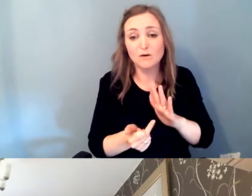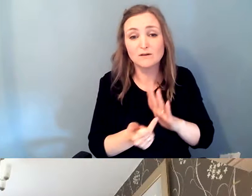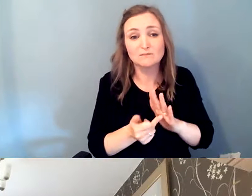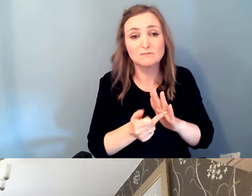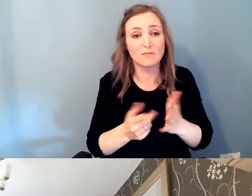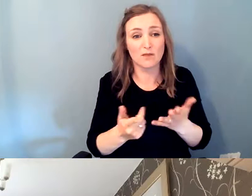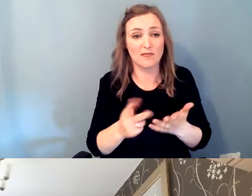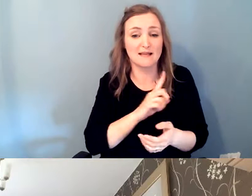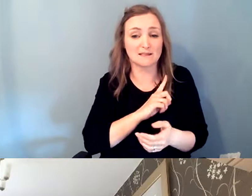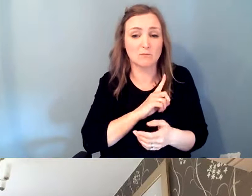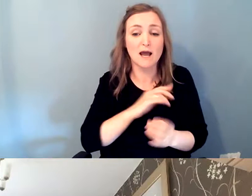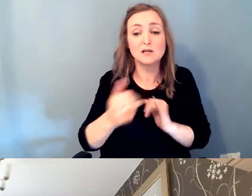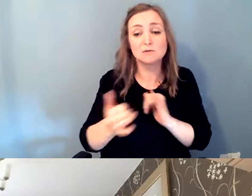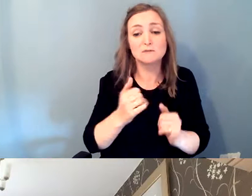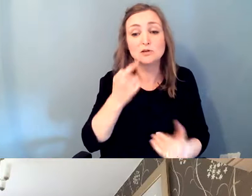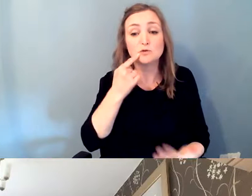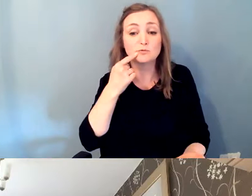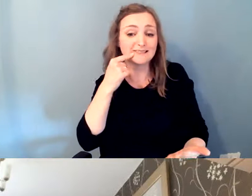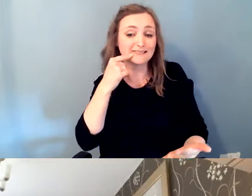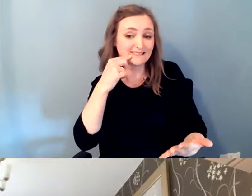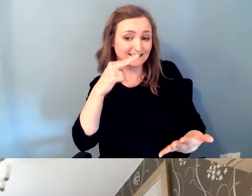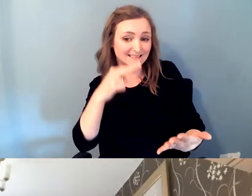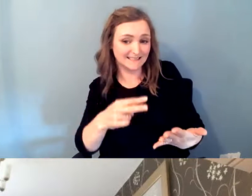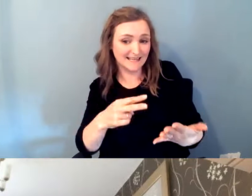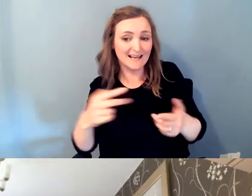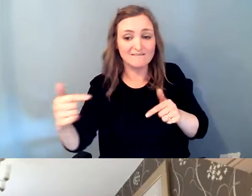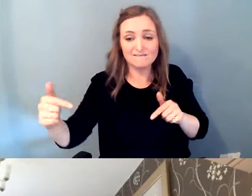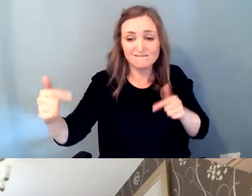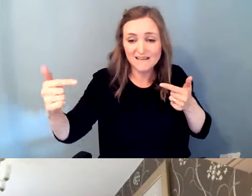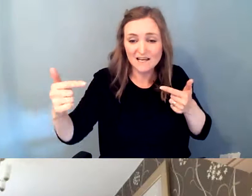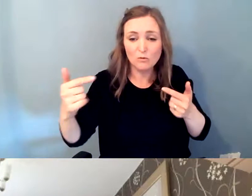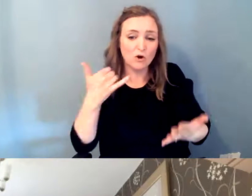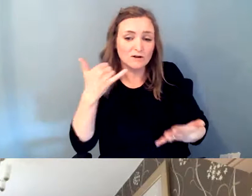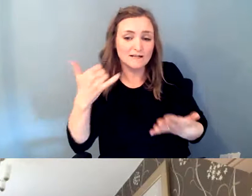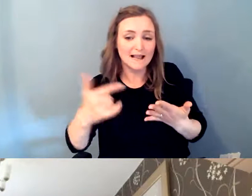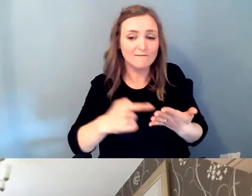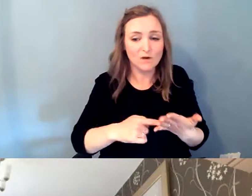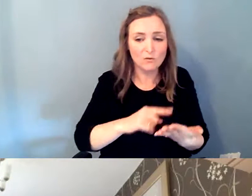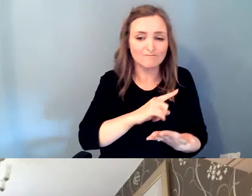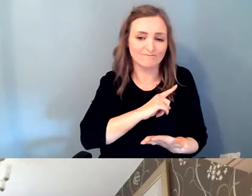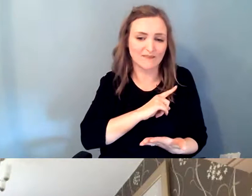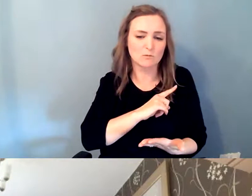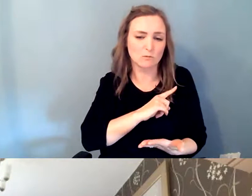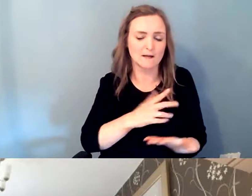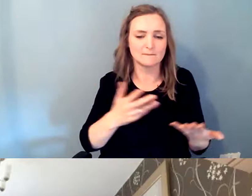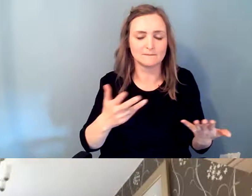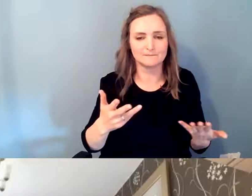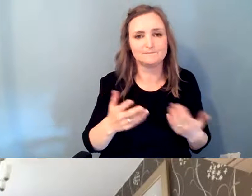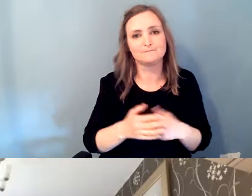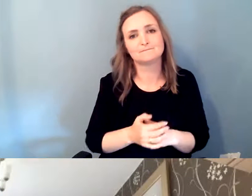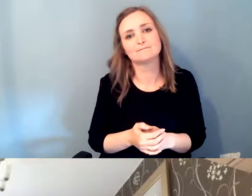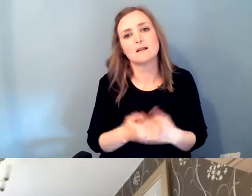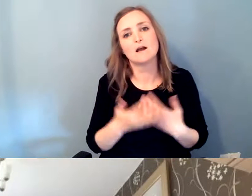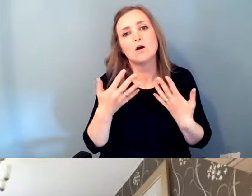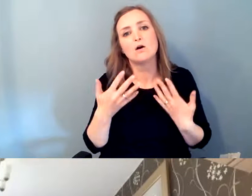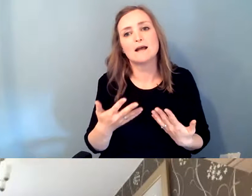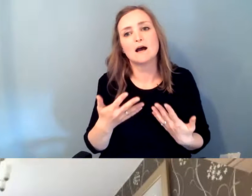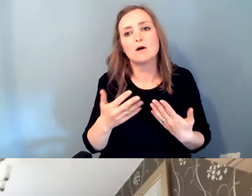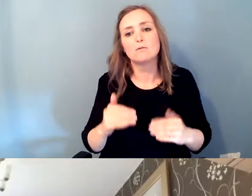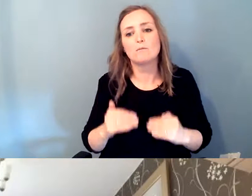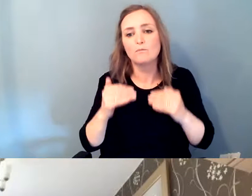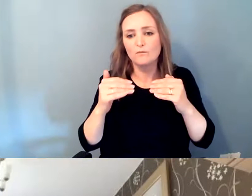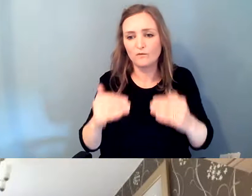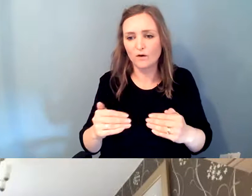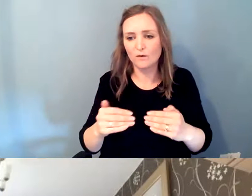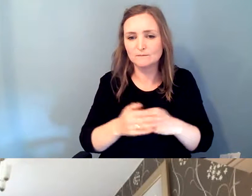Okay, thank you very much, Louise. I'm going to move on through the